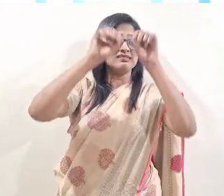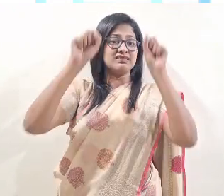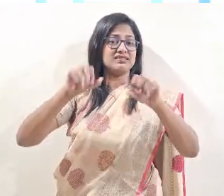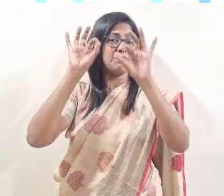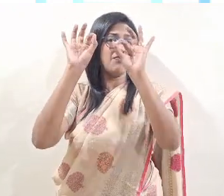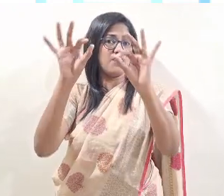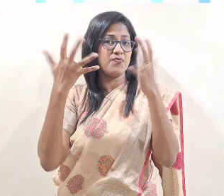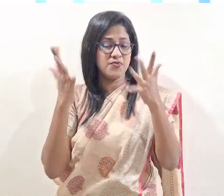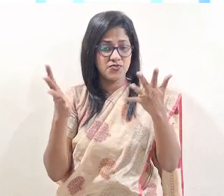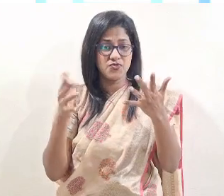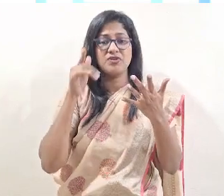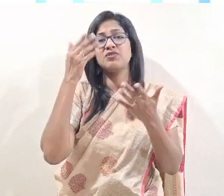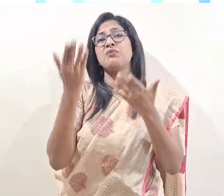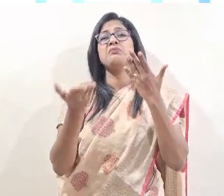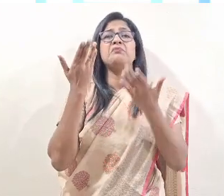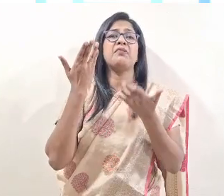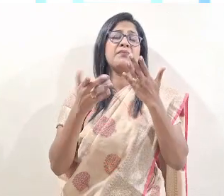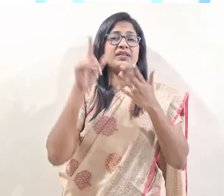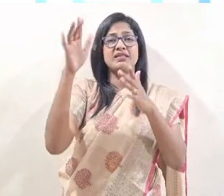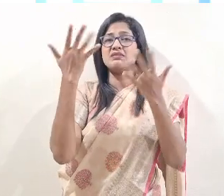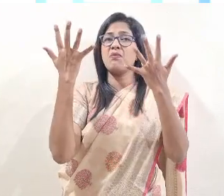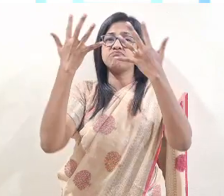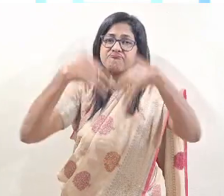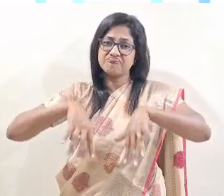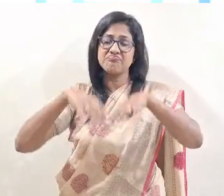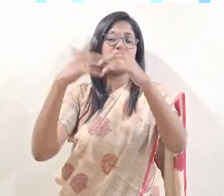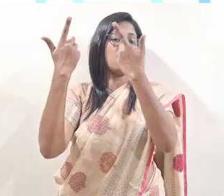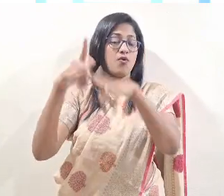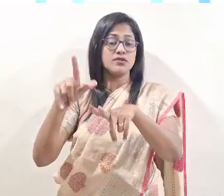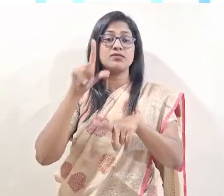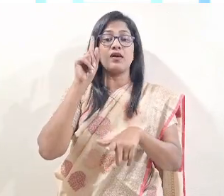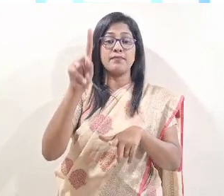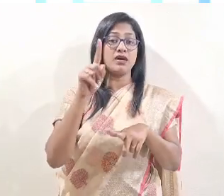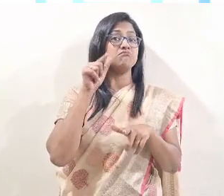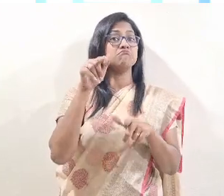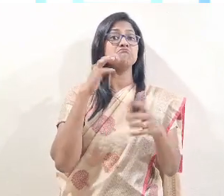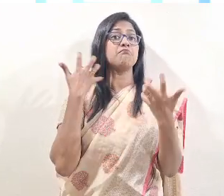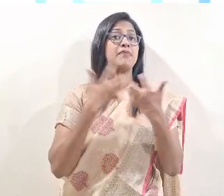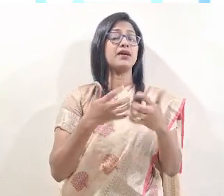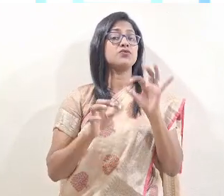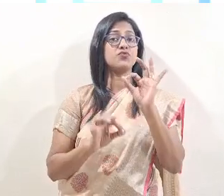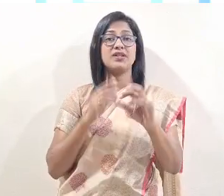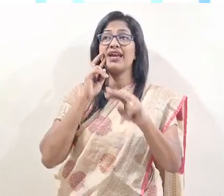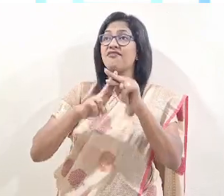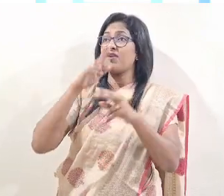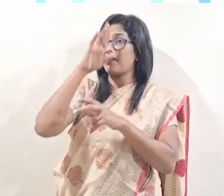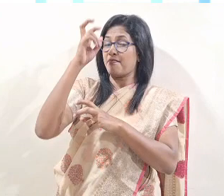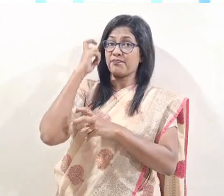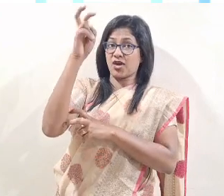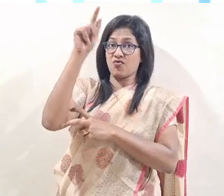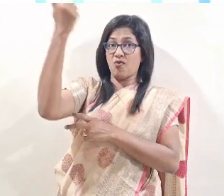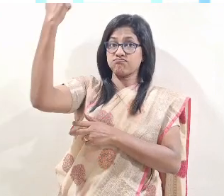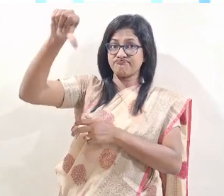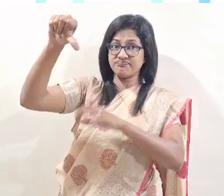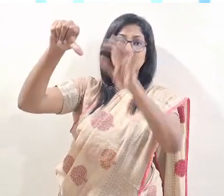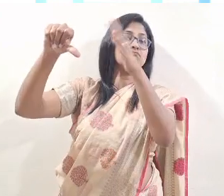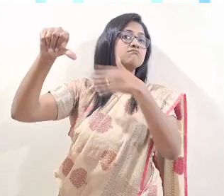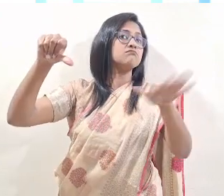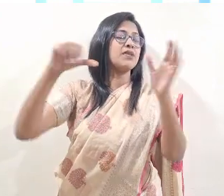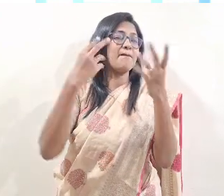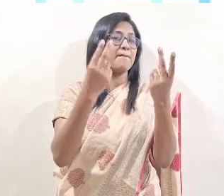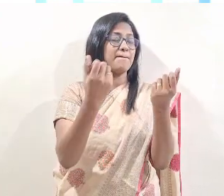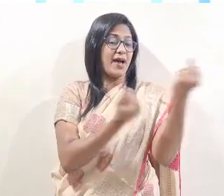are probably close to breakdown and all that. But this works pretty well. If a metro fails, then the